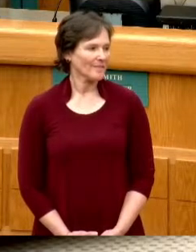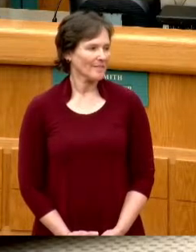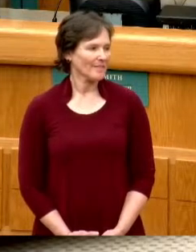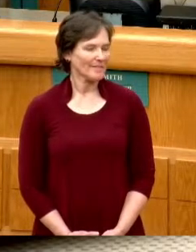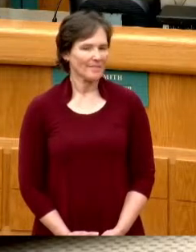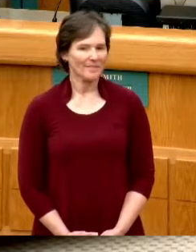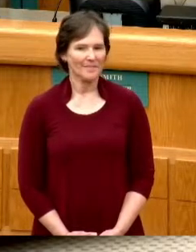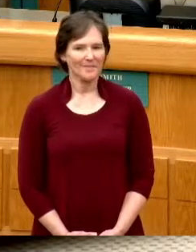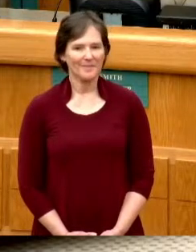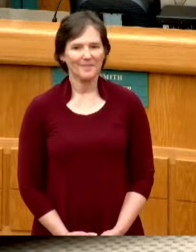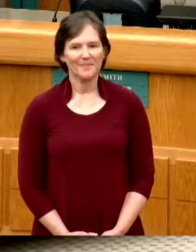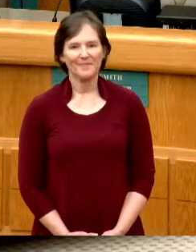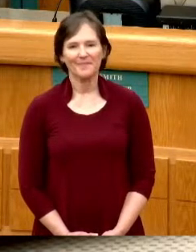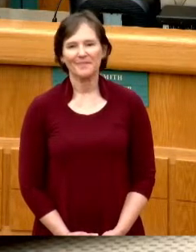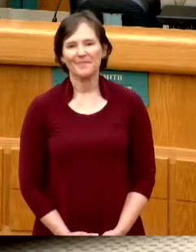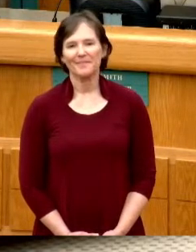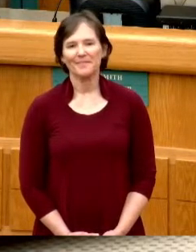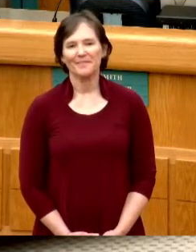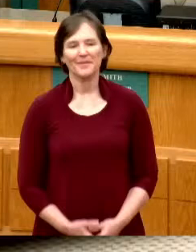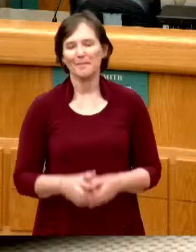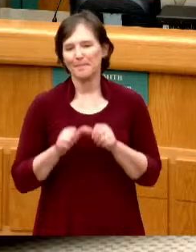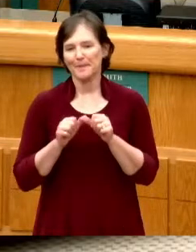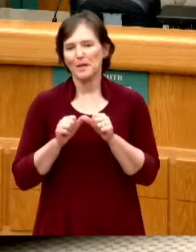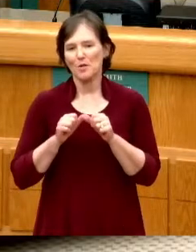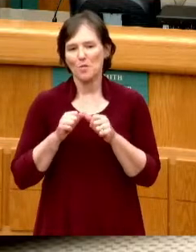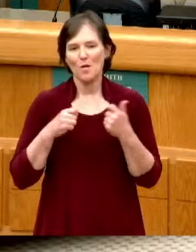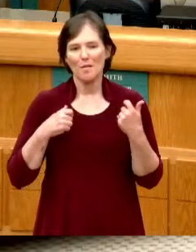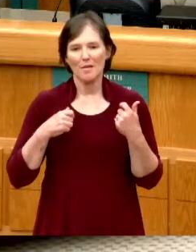con ustedes a que estaremos listos cuando estas lleguen.